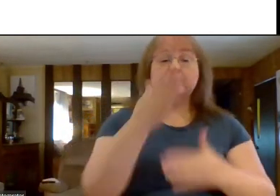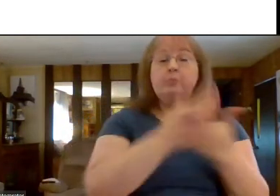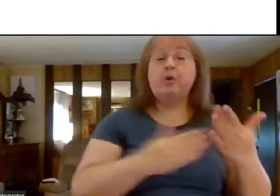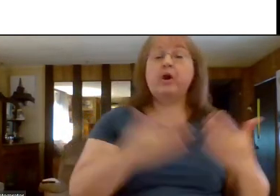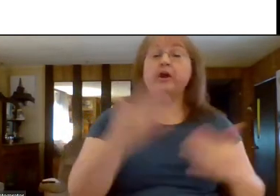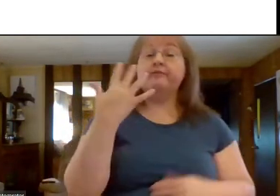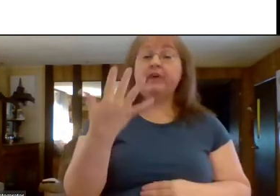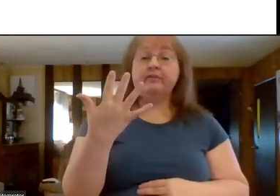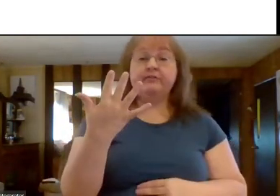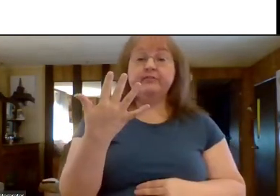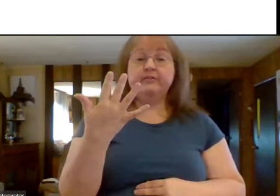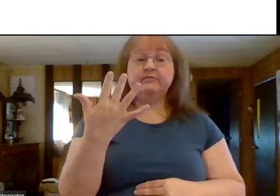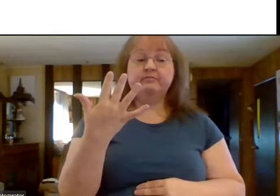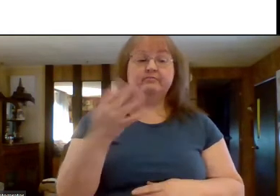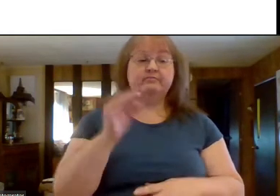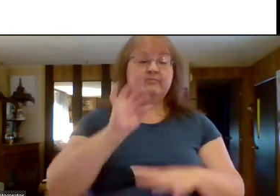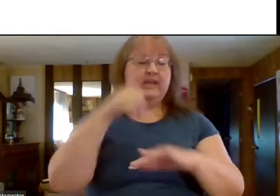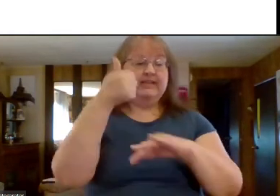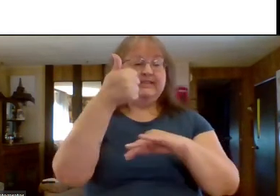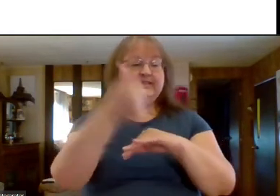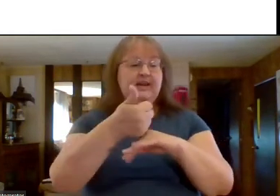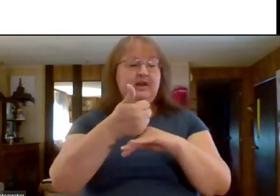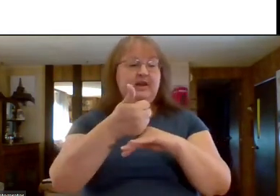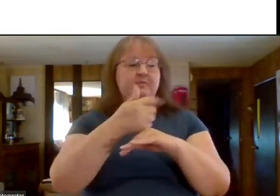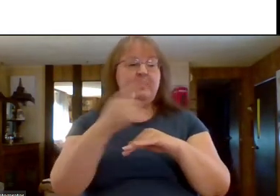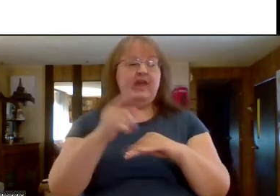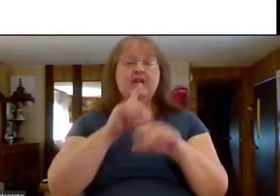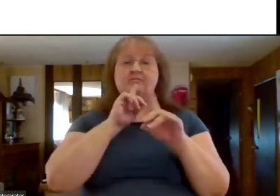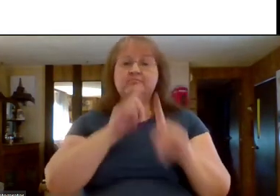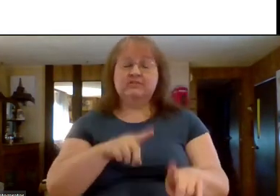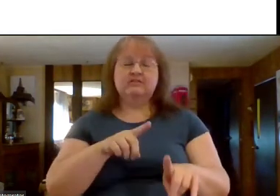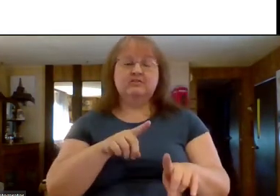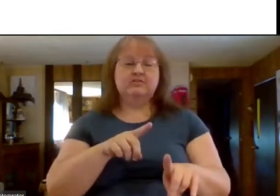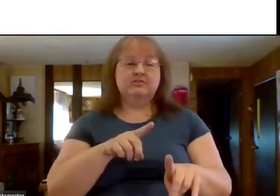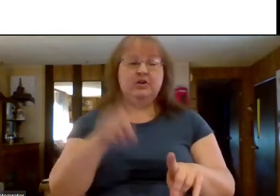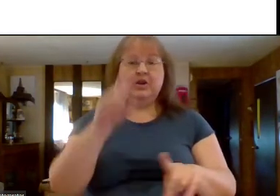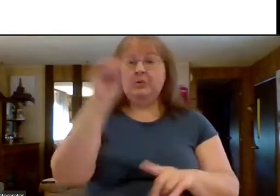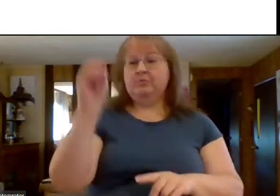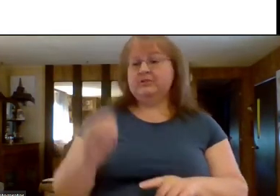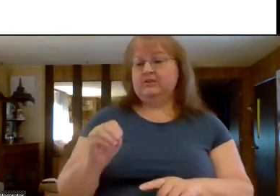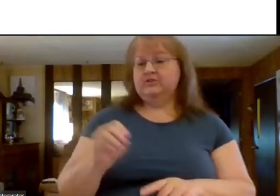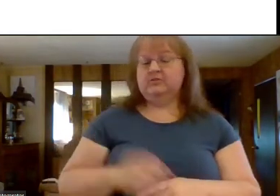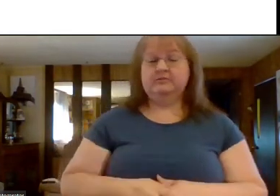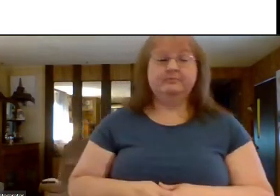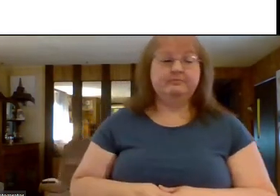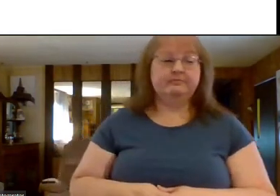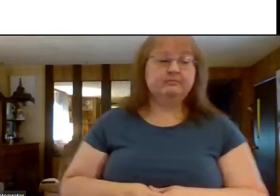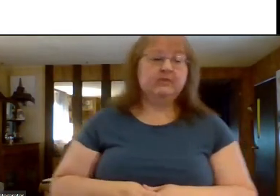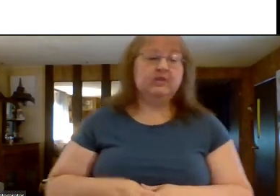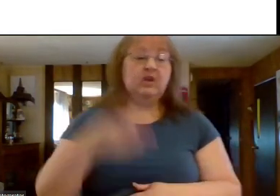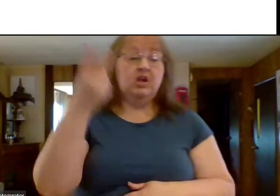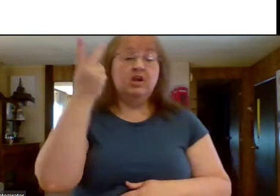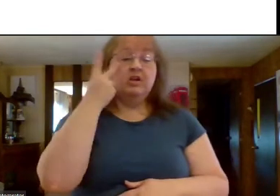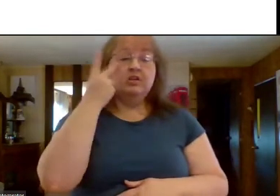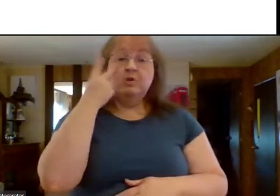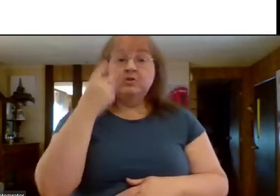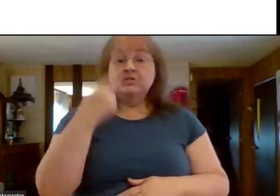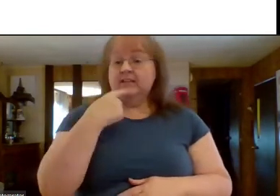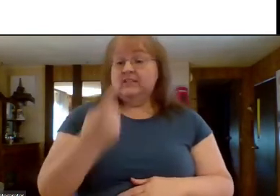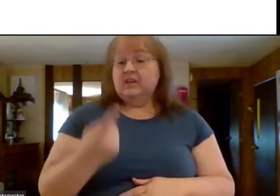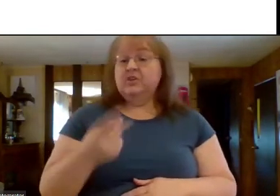So part 5, setting up and solving percentage problems. All right, what if I give you percentages and I say something